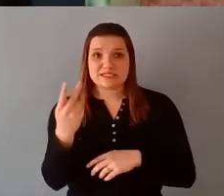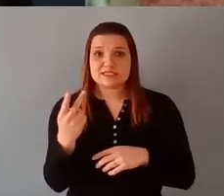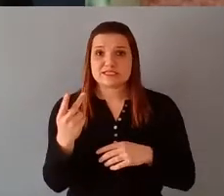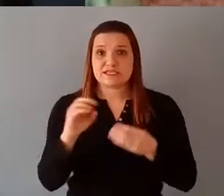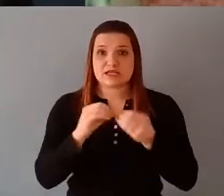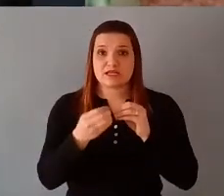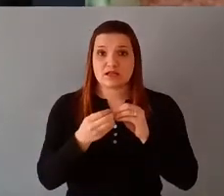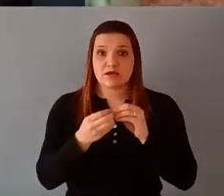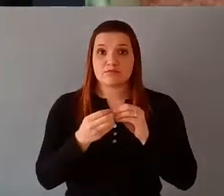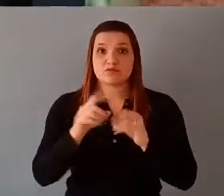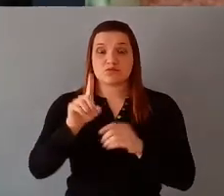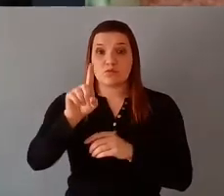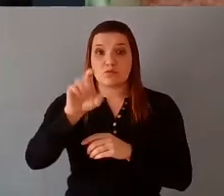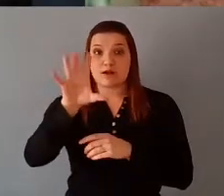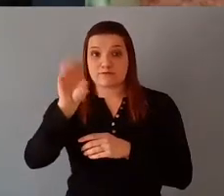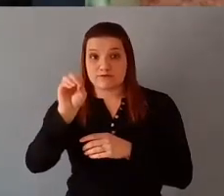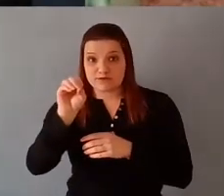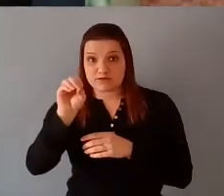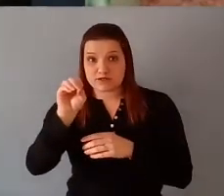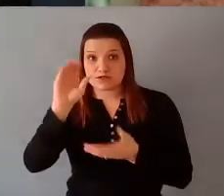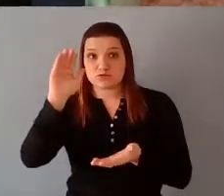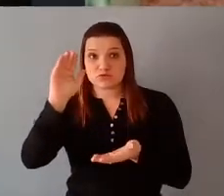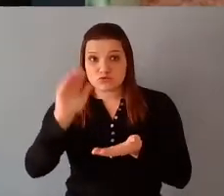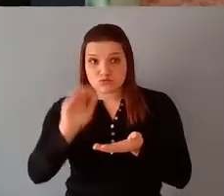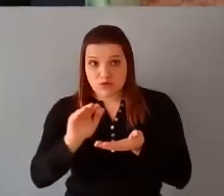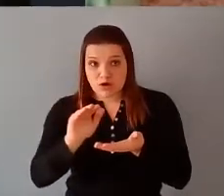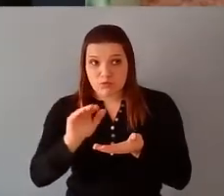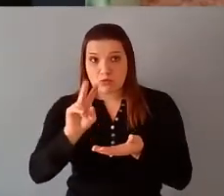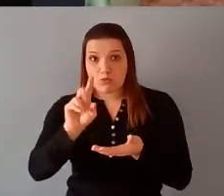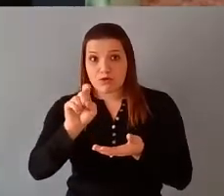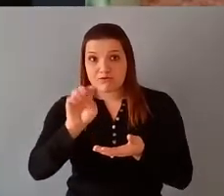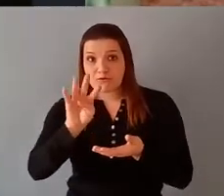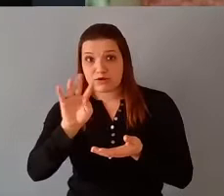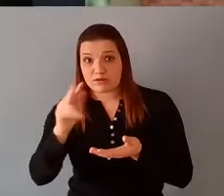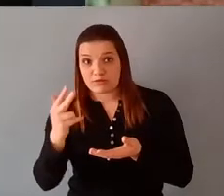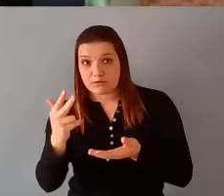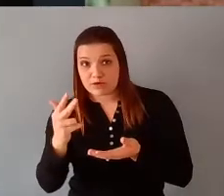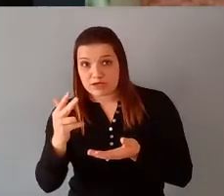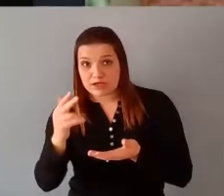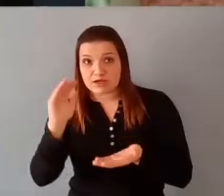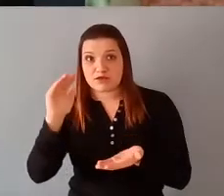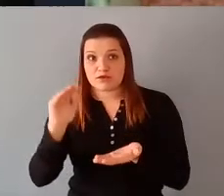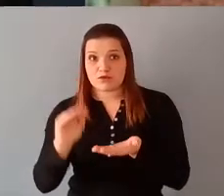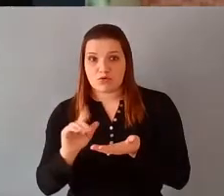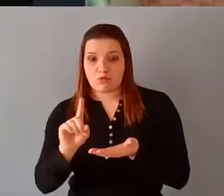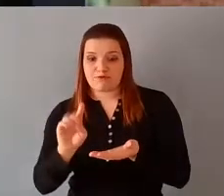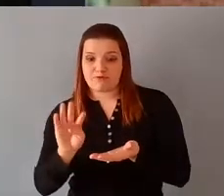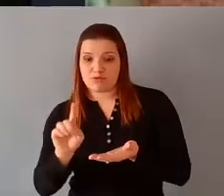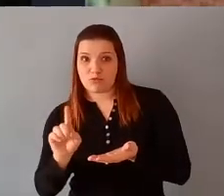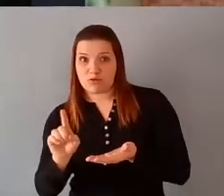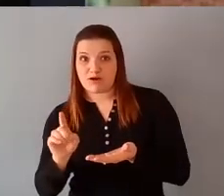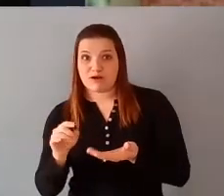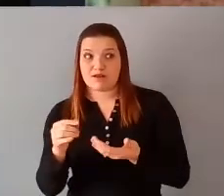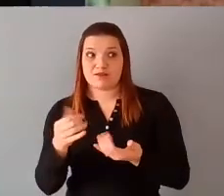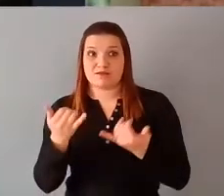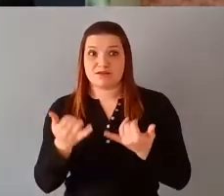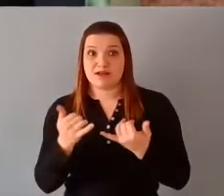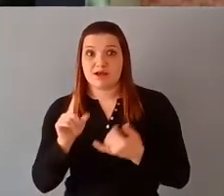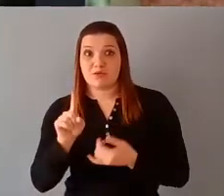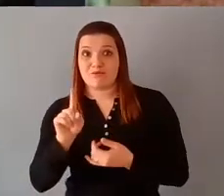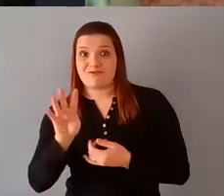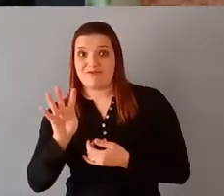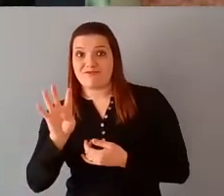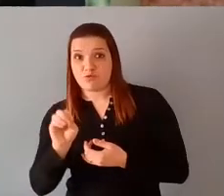150 to 143 to 141 yesterday, and then to 140. To me, it feels like things are kind of